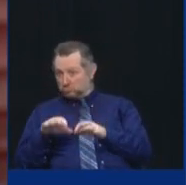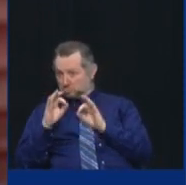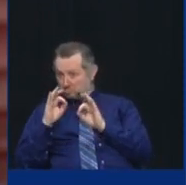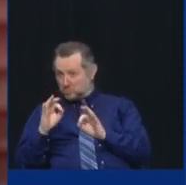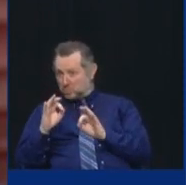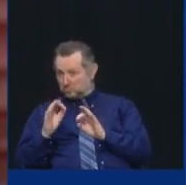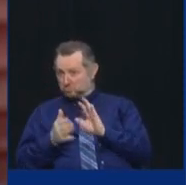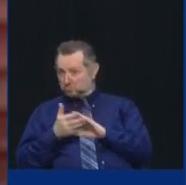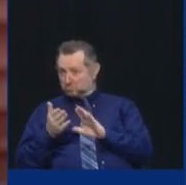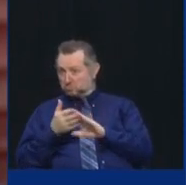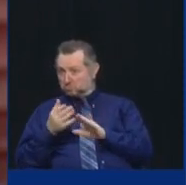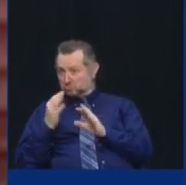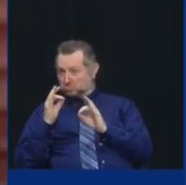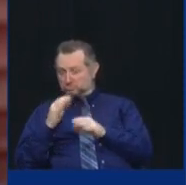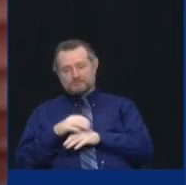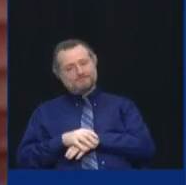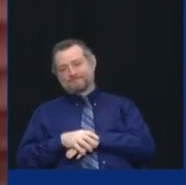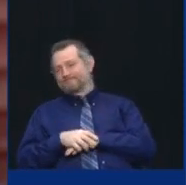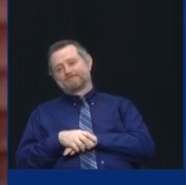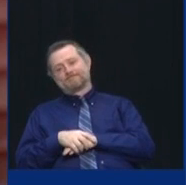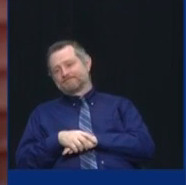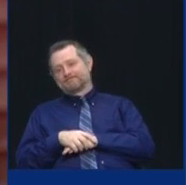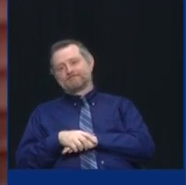will never be perfect.